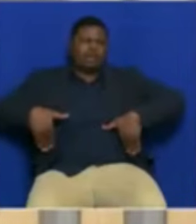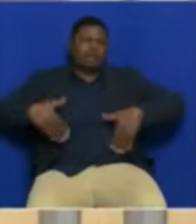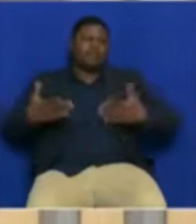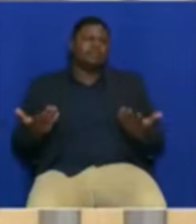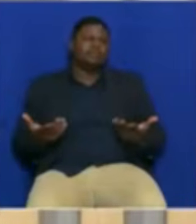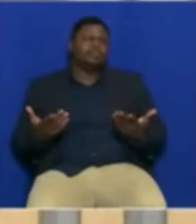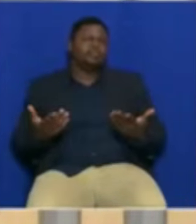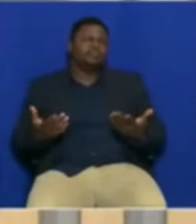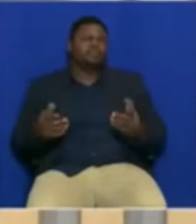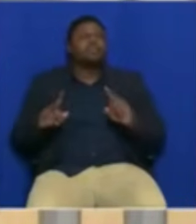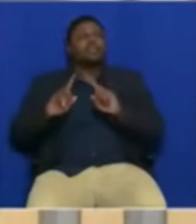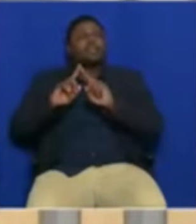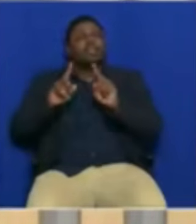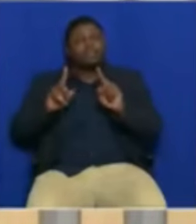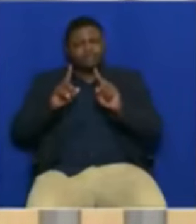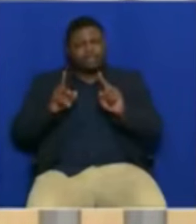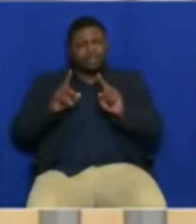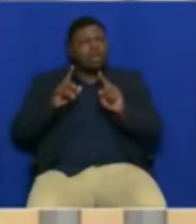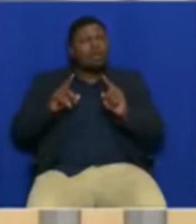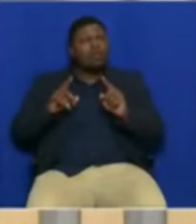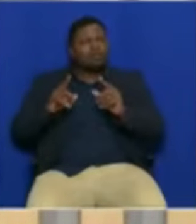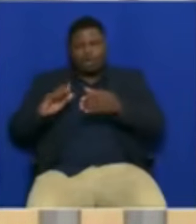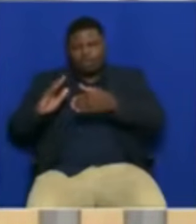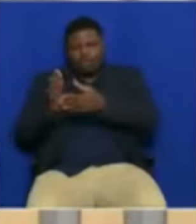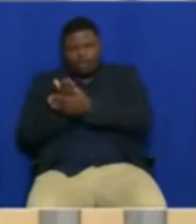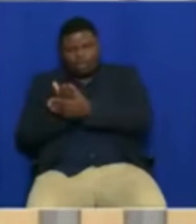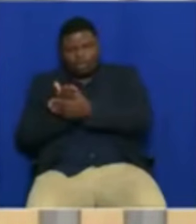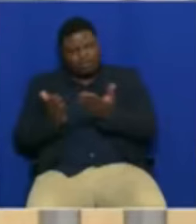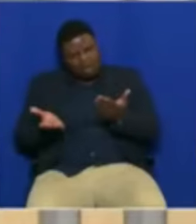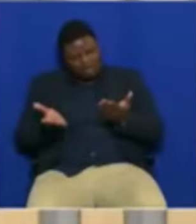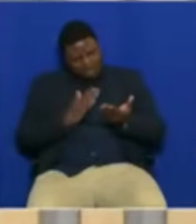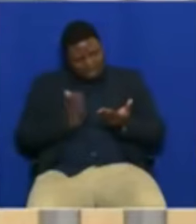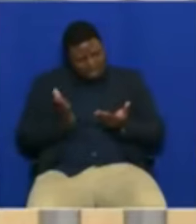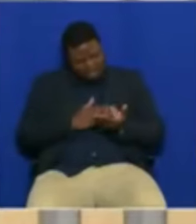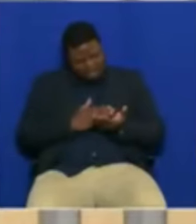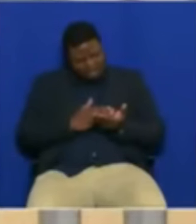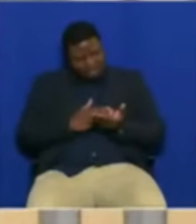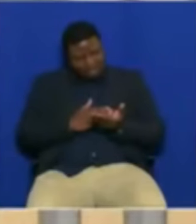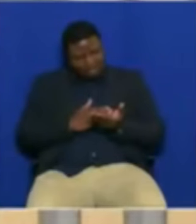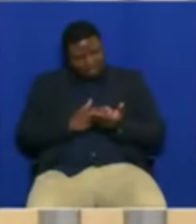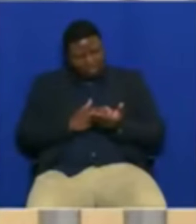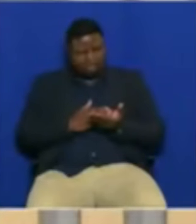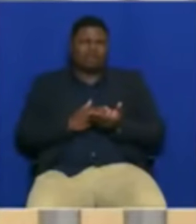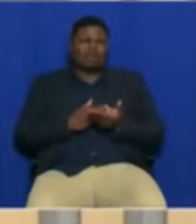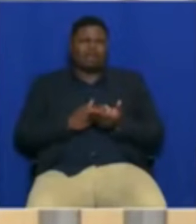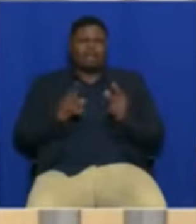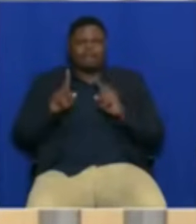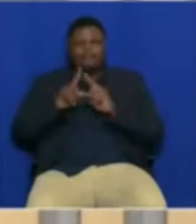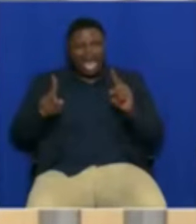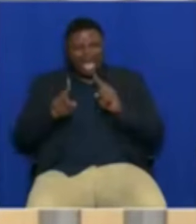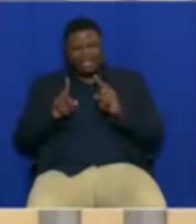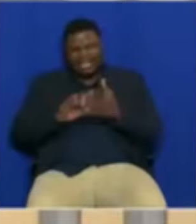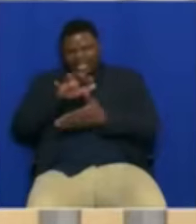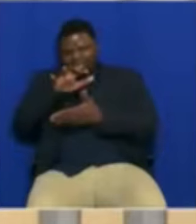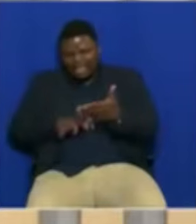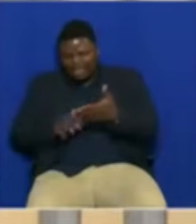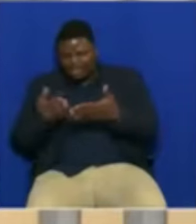docket, I find hang on, this docket has been interfered with. Statements have been whatever,